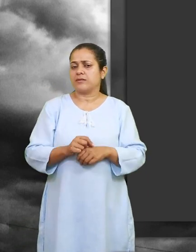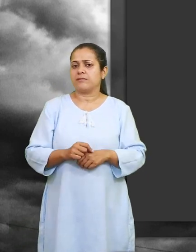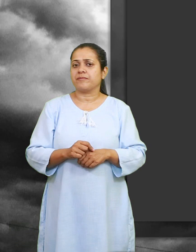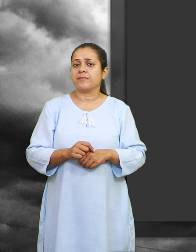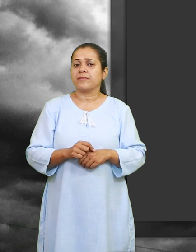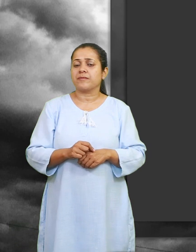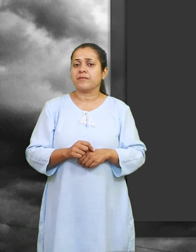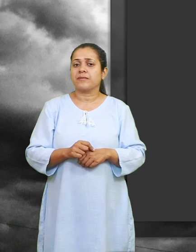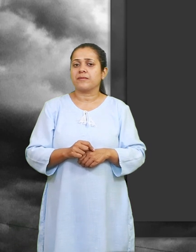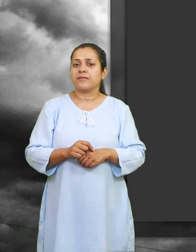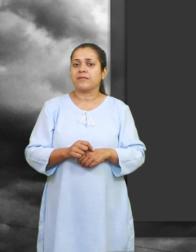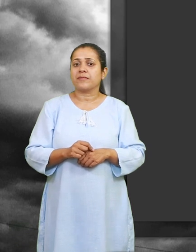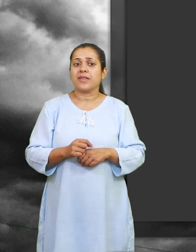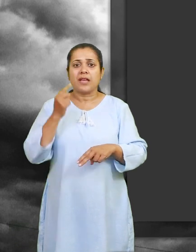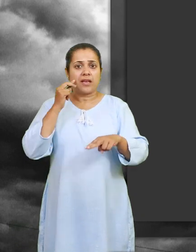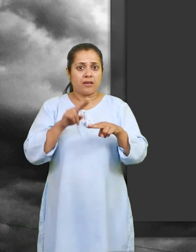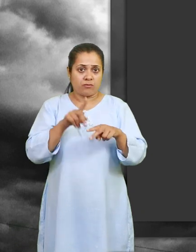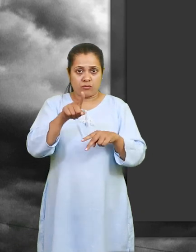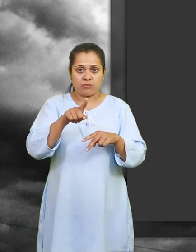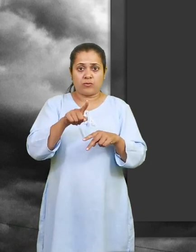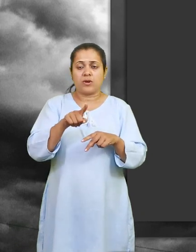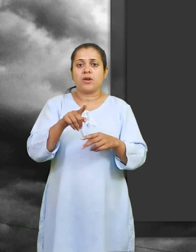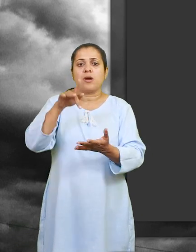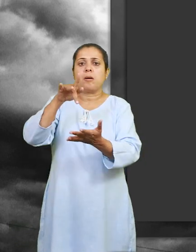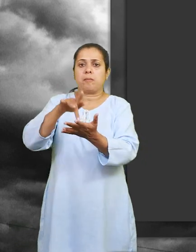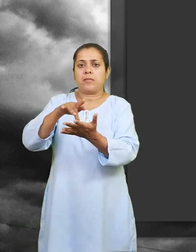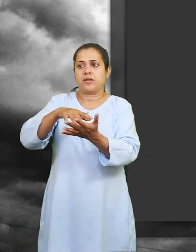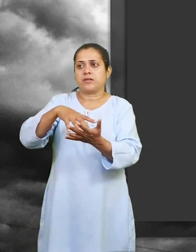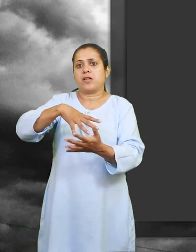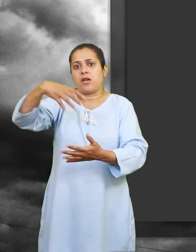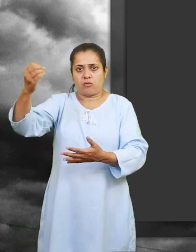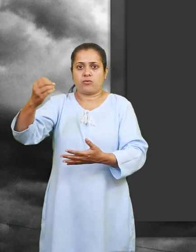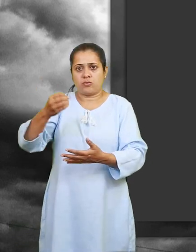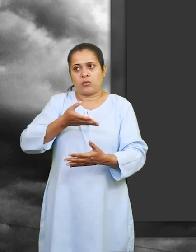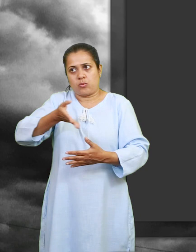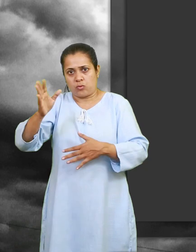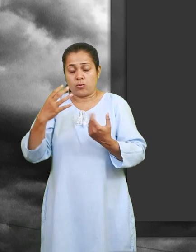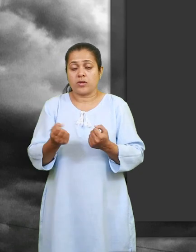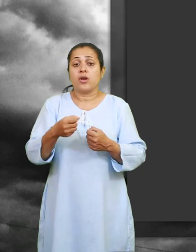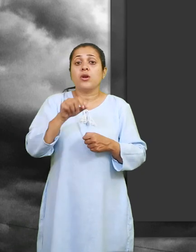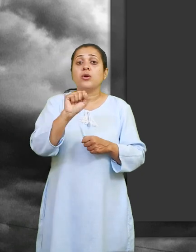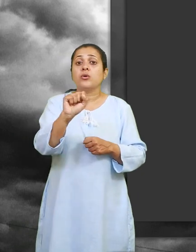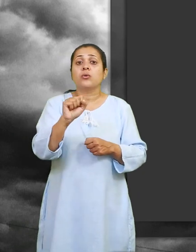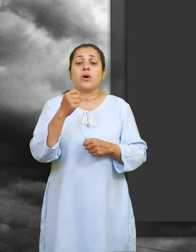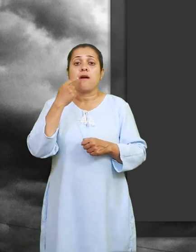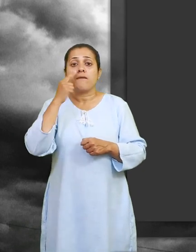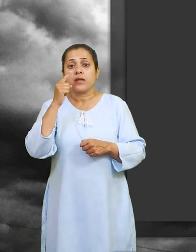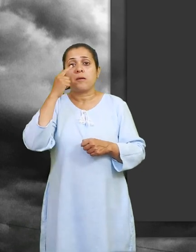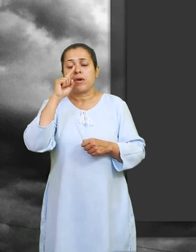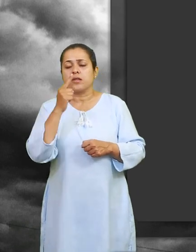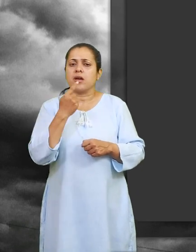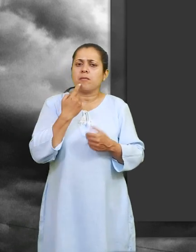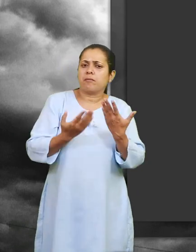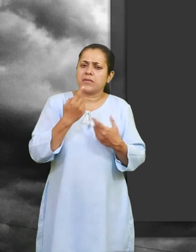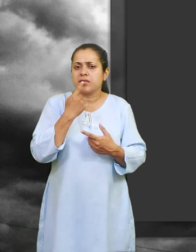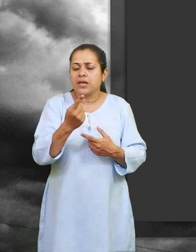you is if you want to go to a place, your father or your mother might